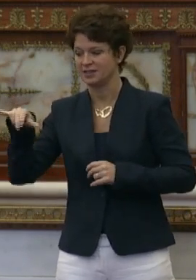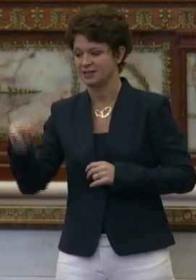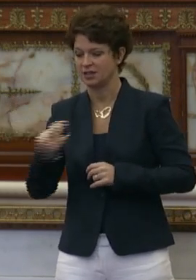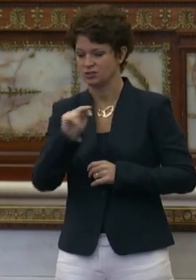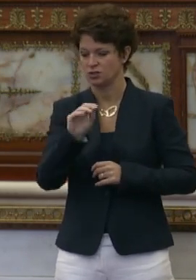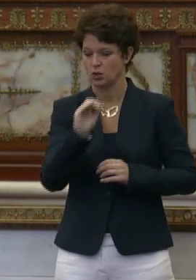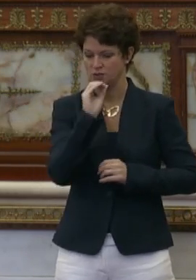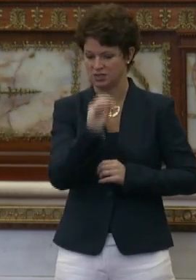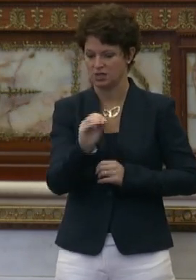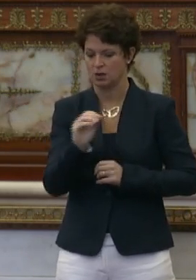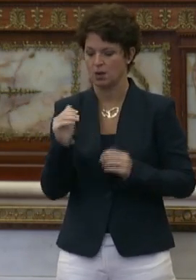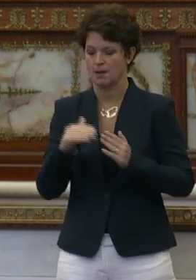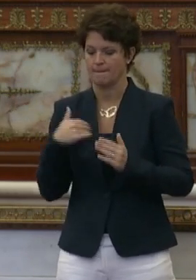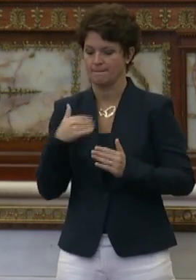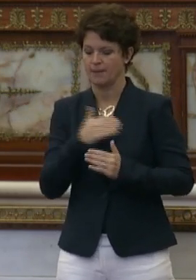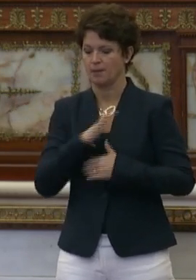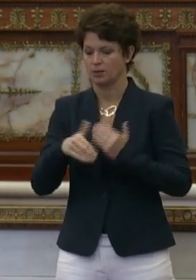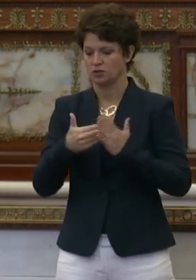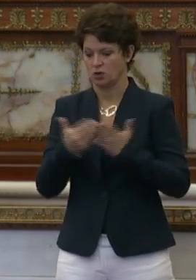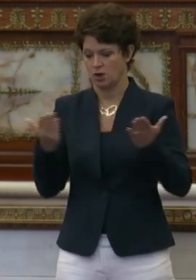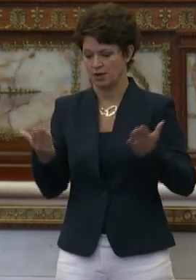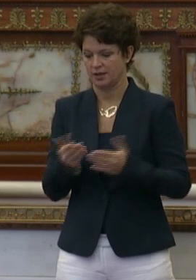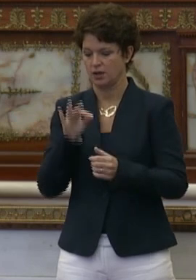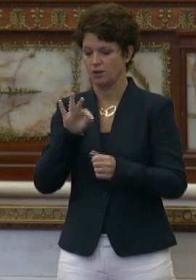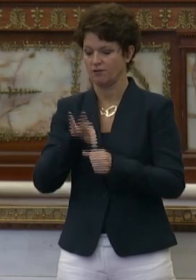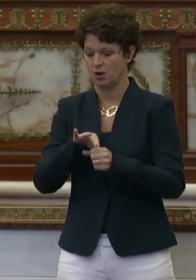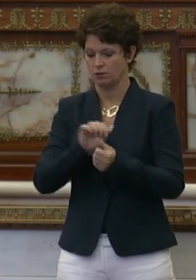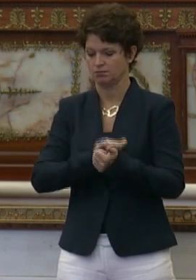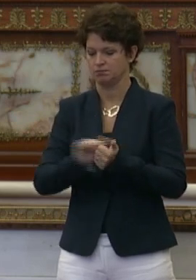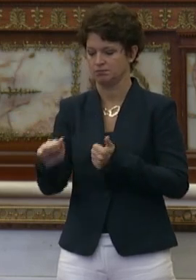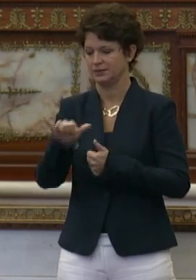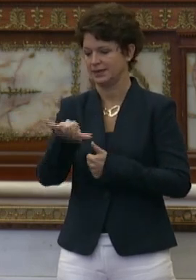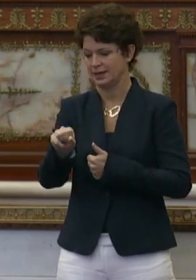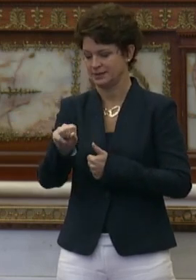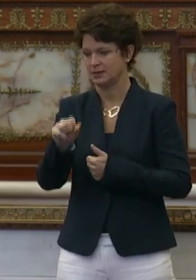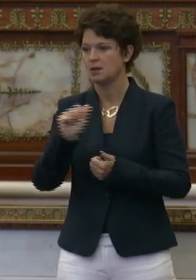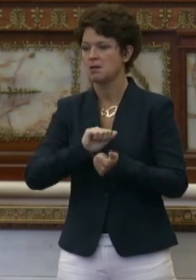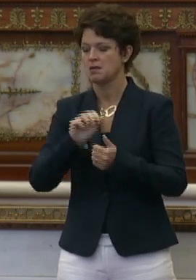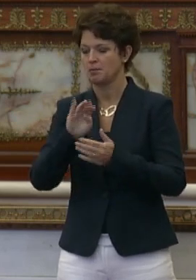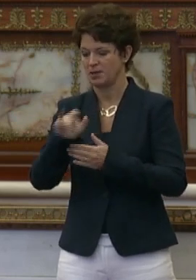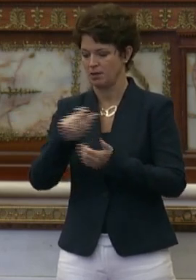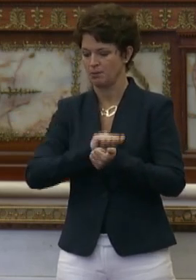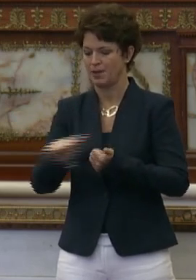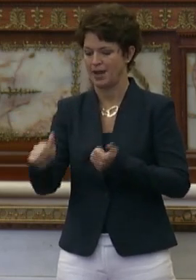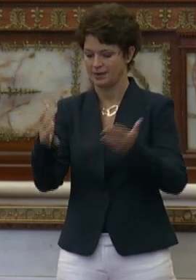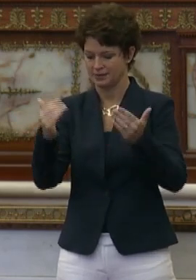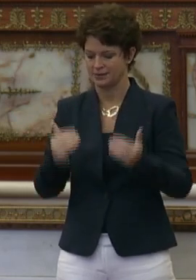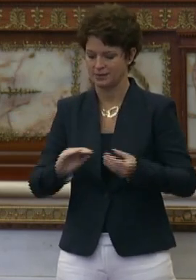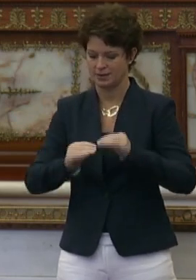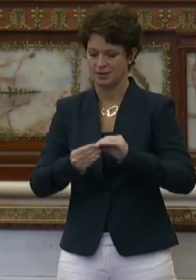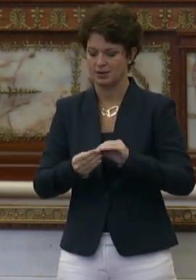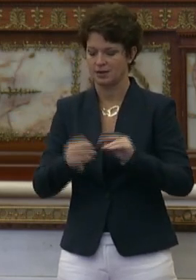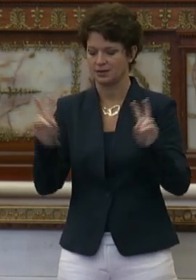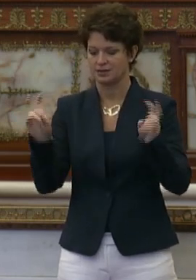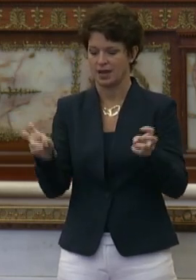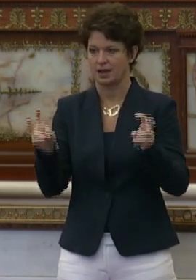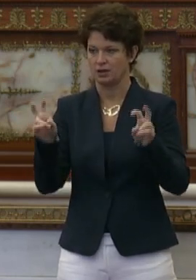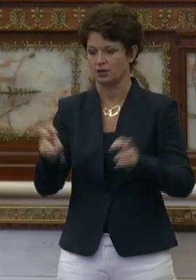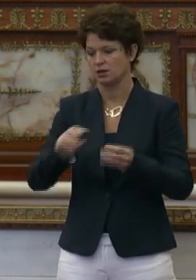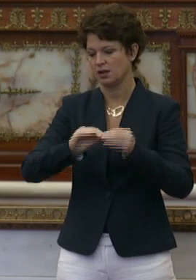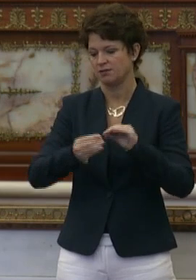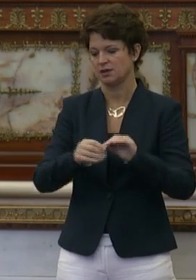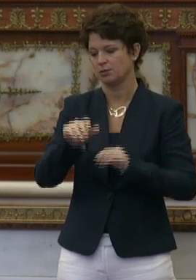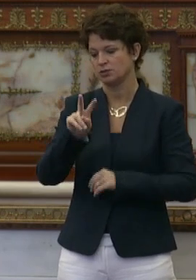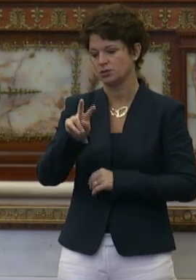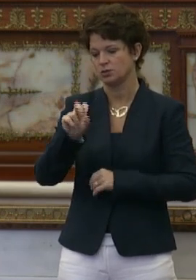zero. Majority of all members having voted in the affirmative, the bill passes. Mr. Decker, please read the title of bill number